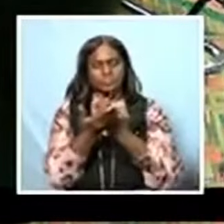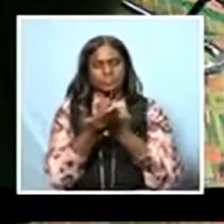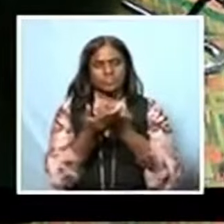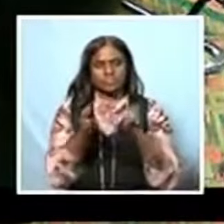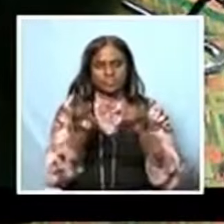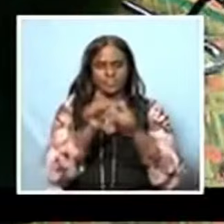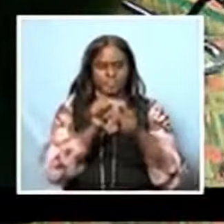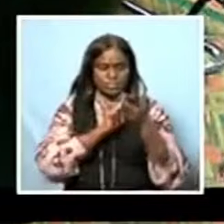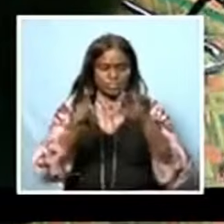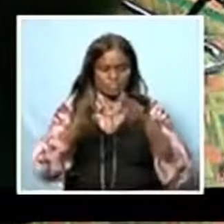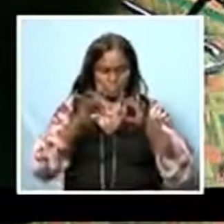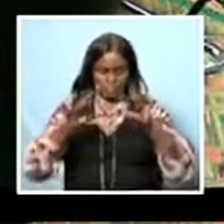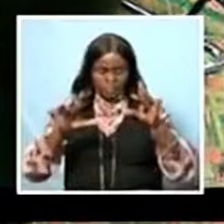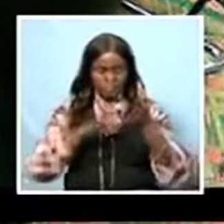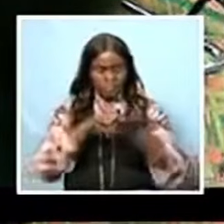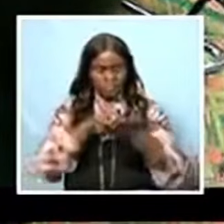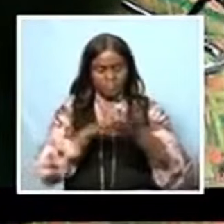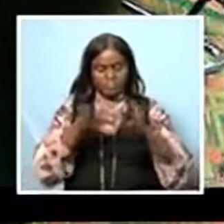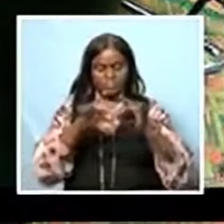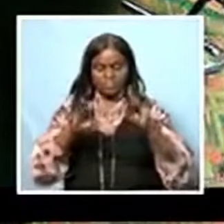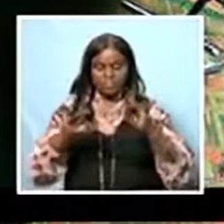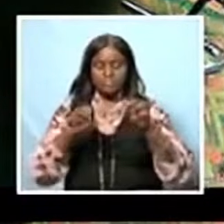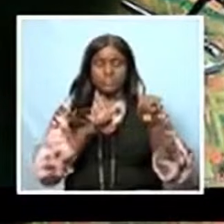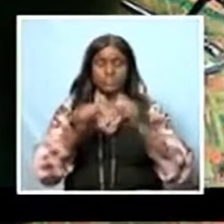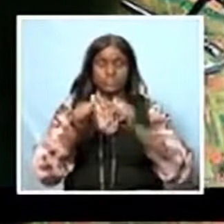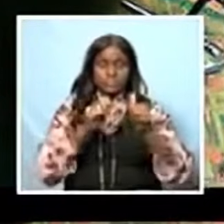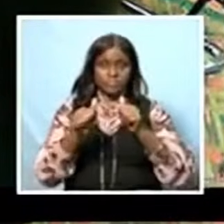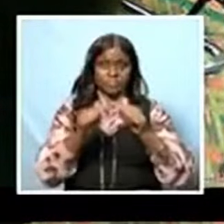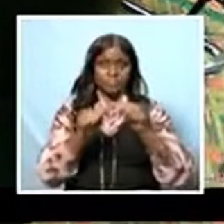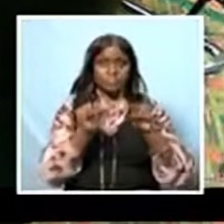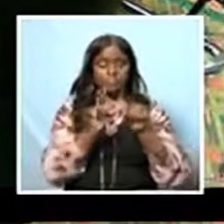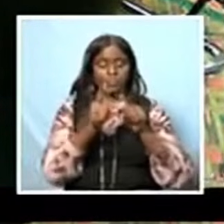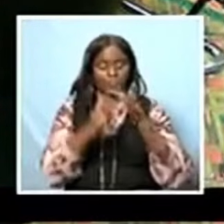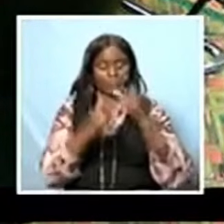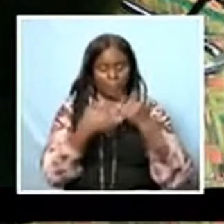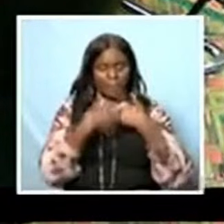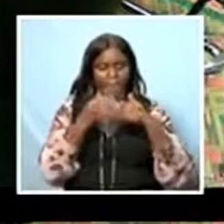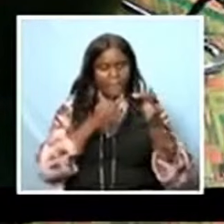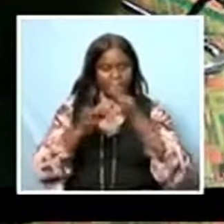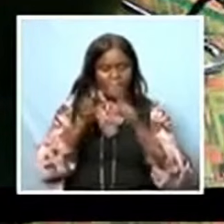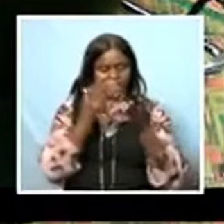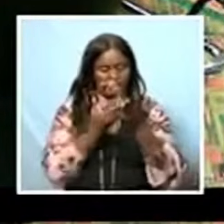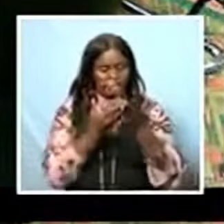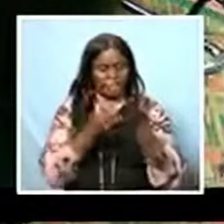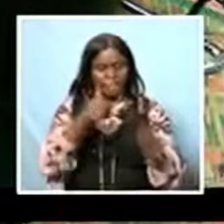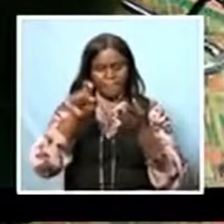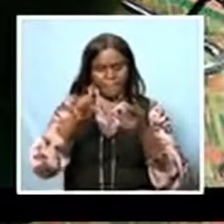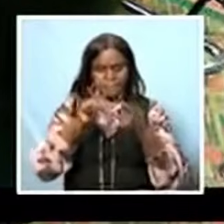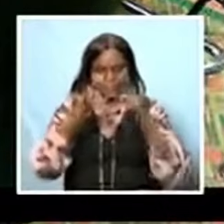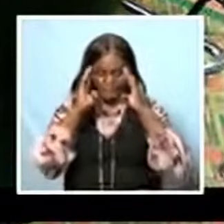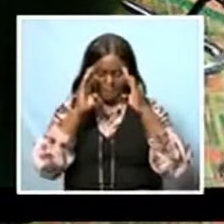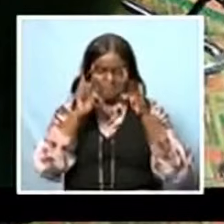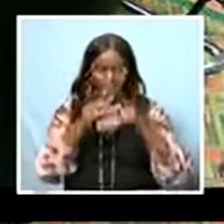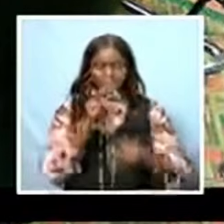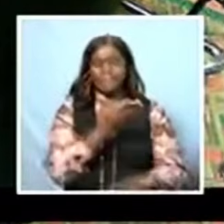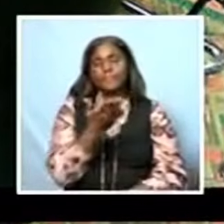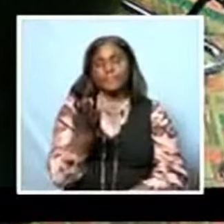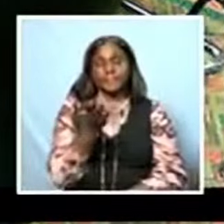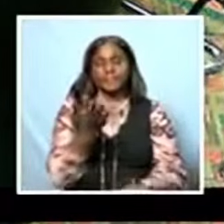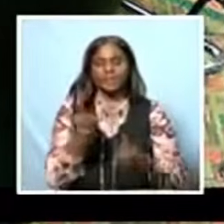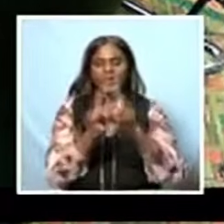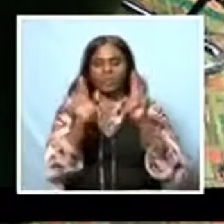weak land administration and planning controls that have been highlighted here, you need to pay attention to them.